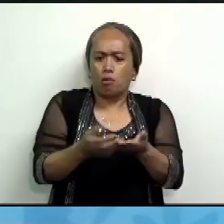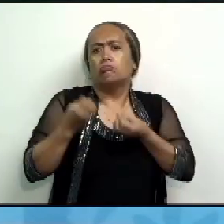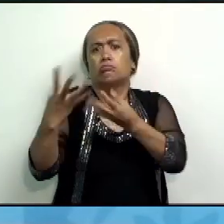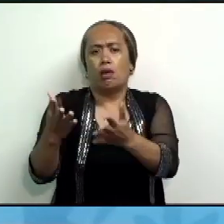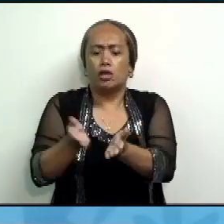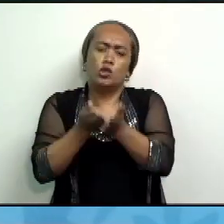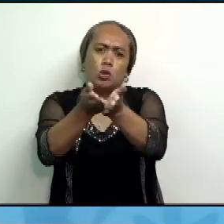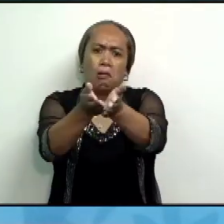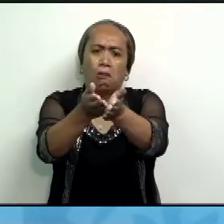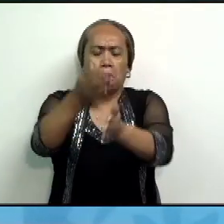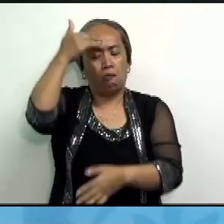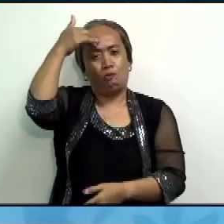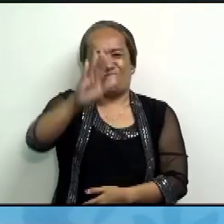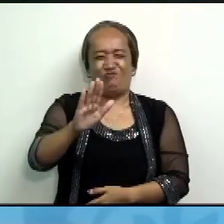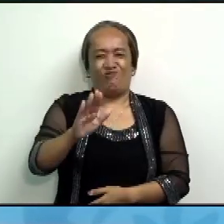shipping routes.